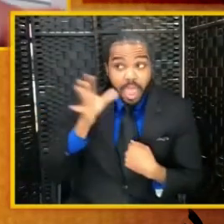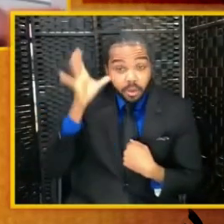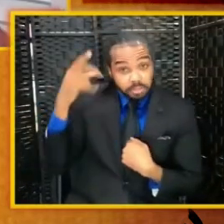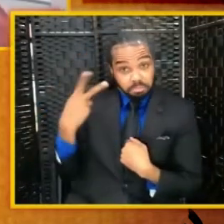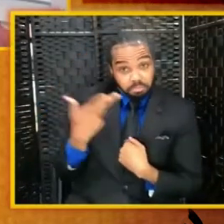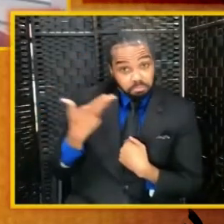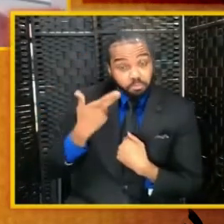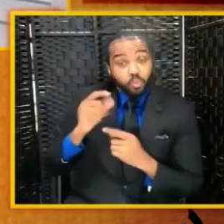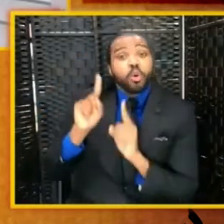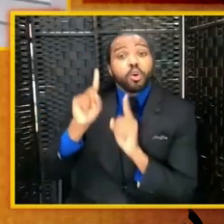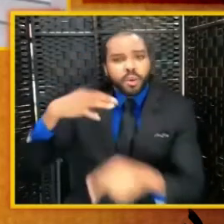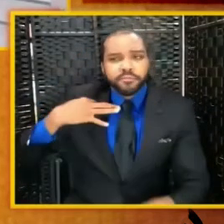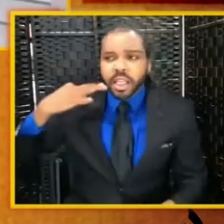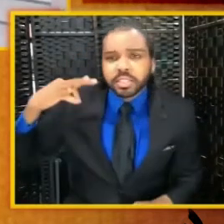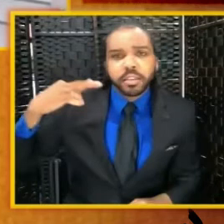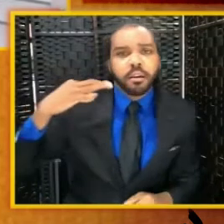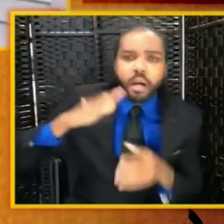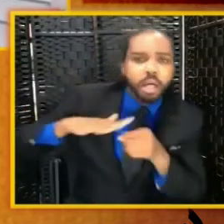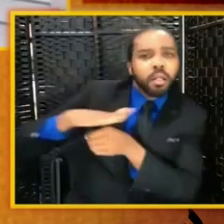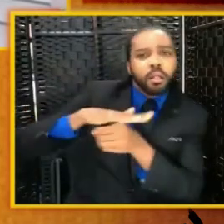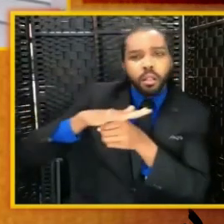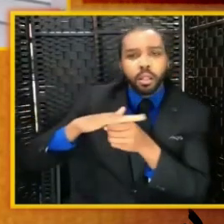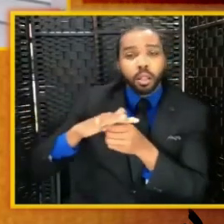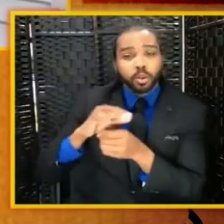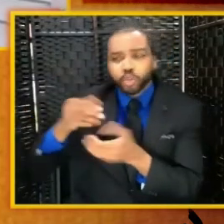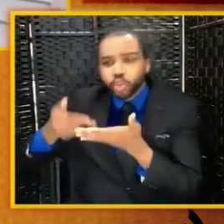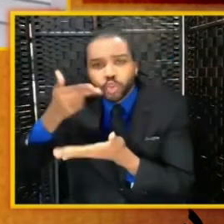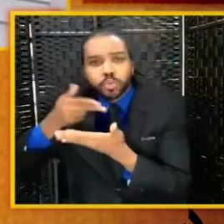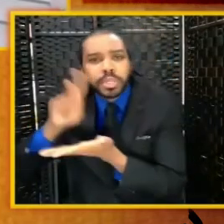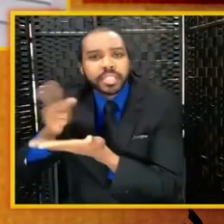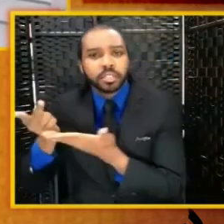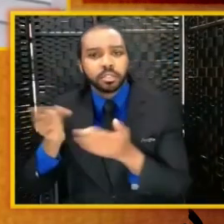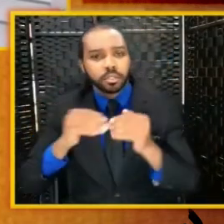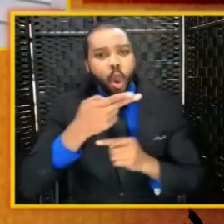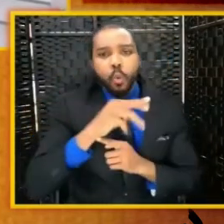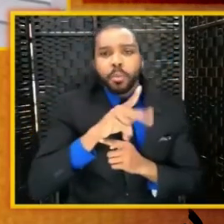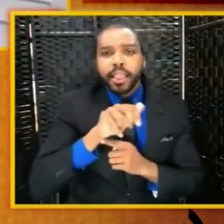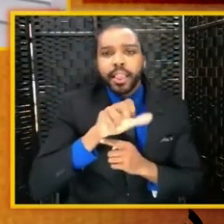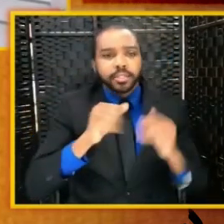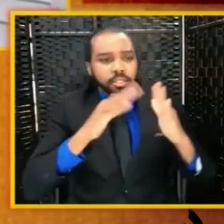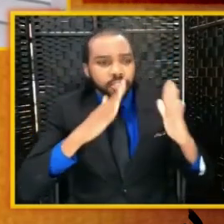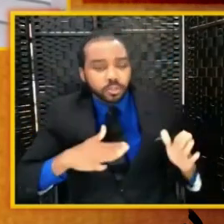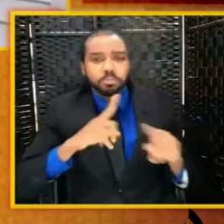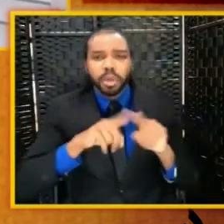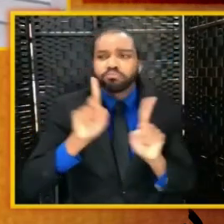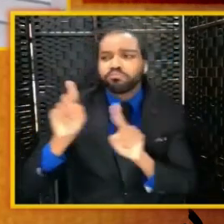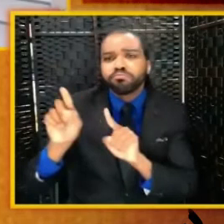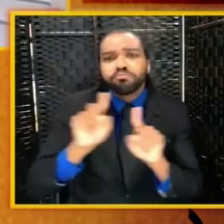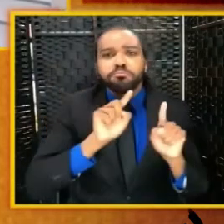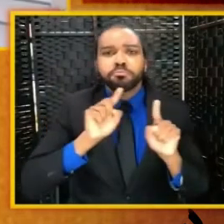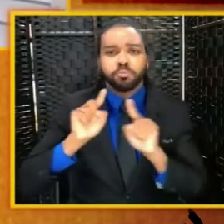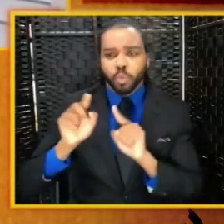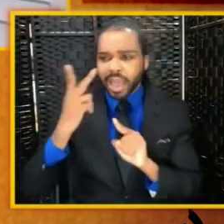to volunteer in soup kitchens and homeless shelters. But they also took us to juvenile justice facilities where young children were being